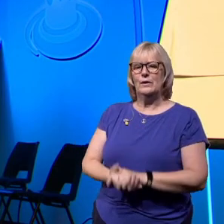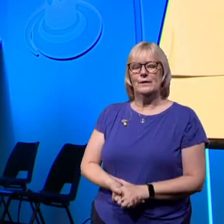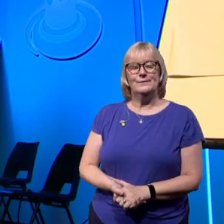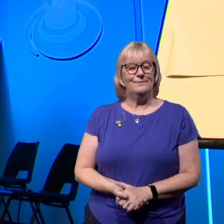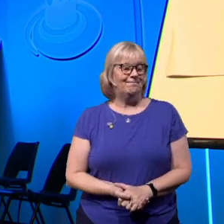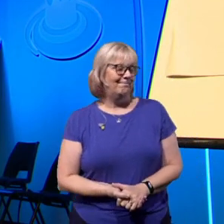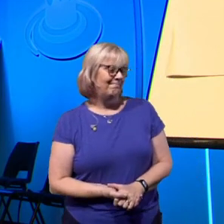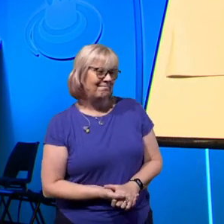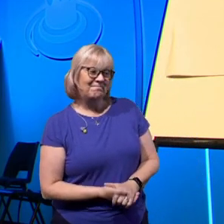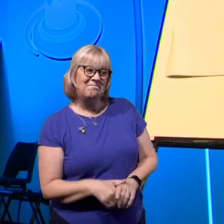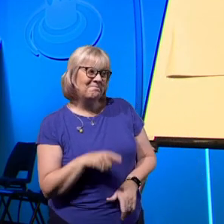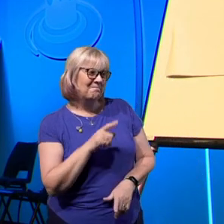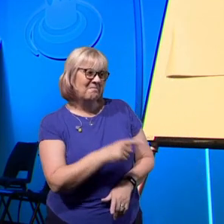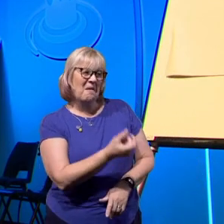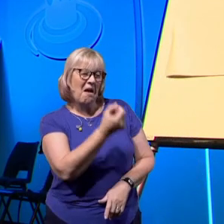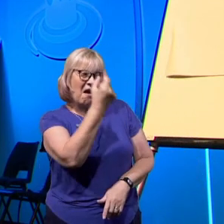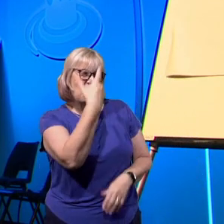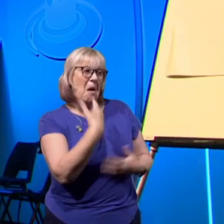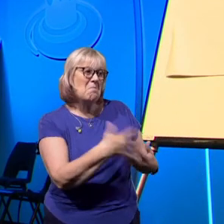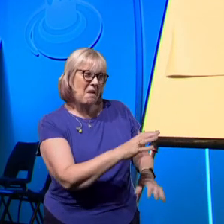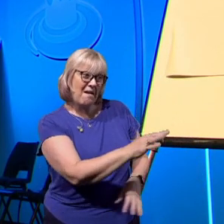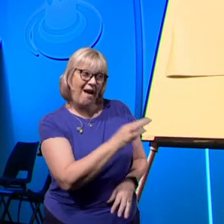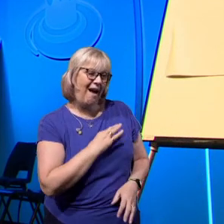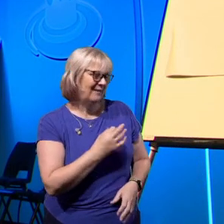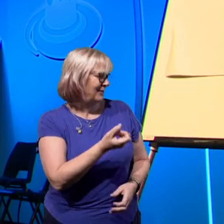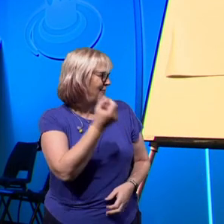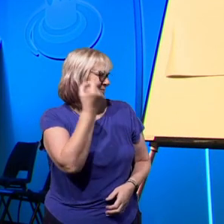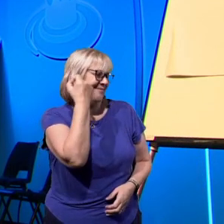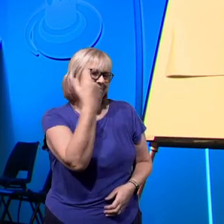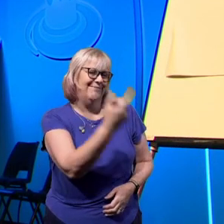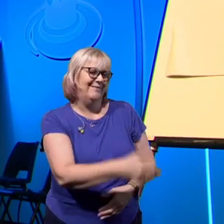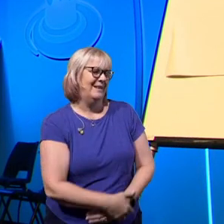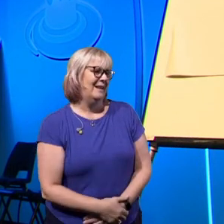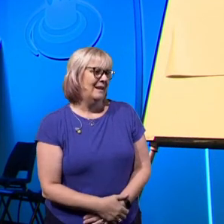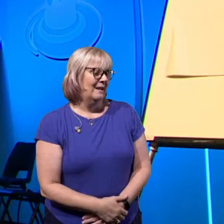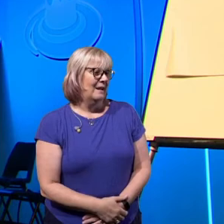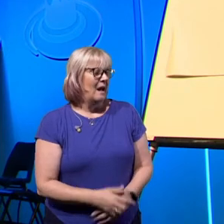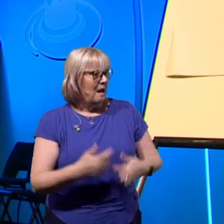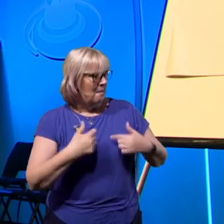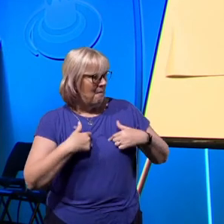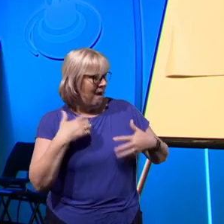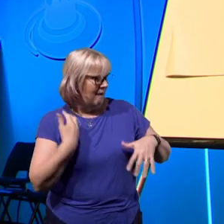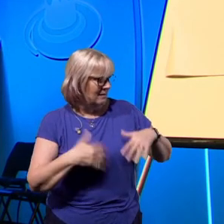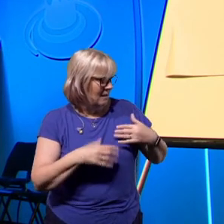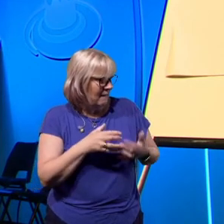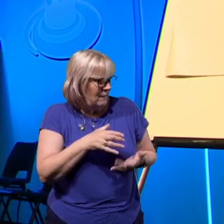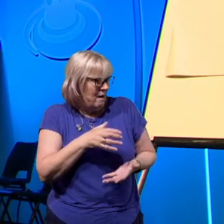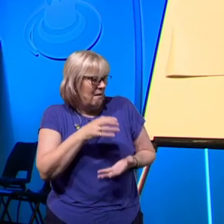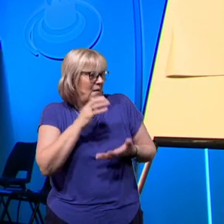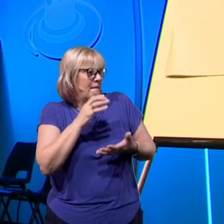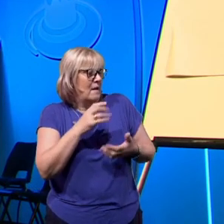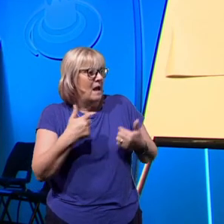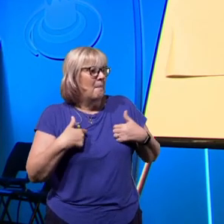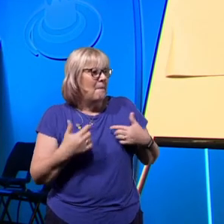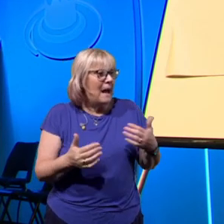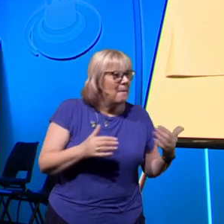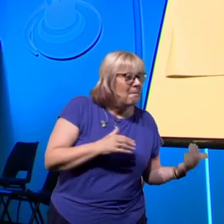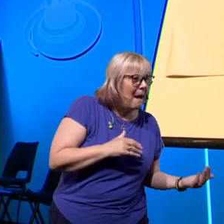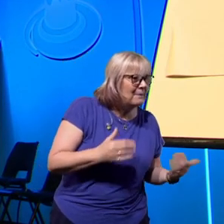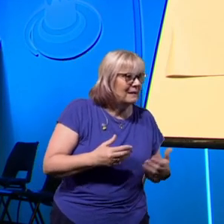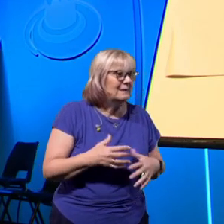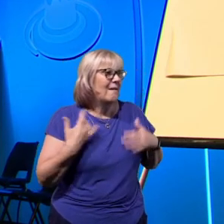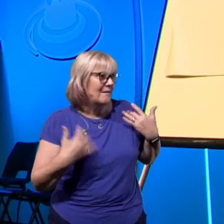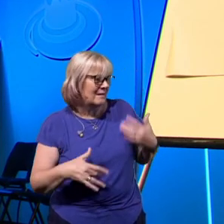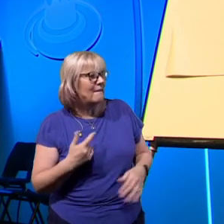"You don't know what you are asking," Jesus said. "Can you drink the cup I drink and be baptized with the baptism I